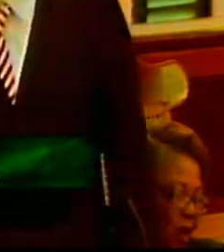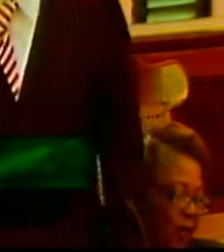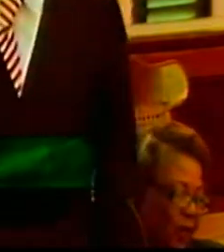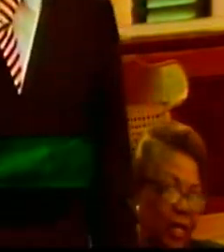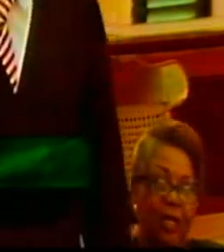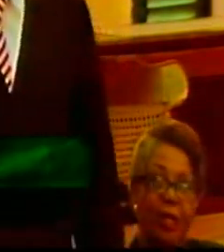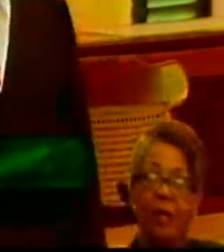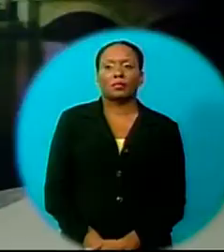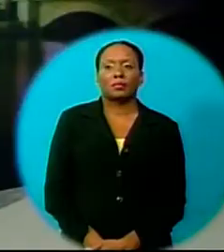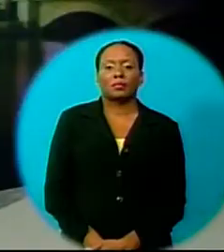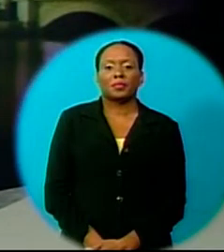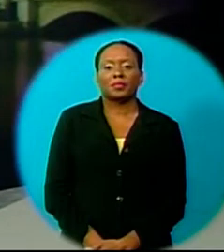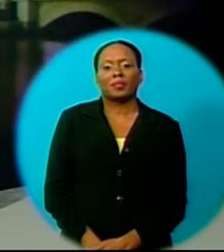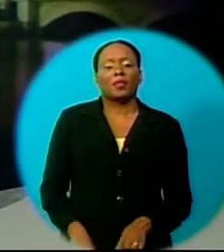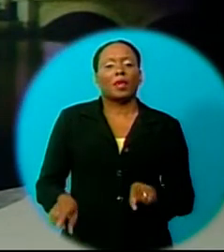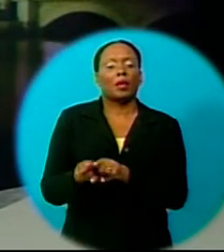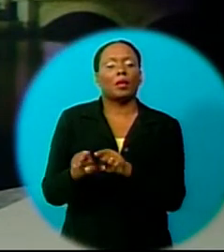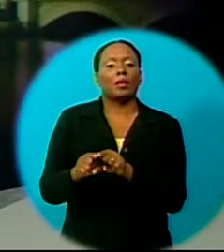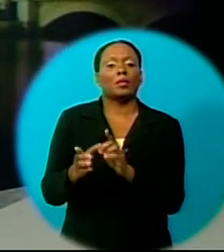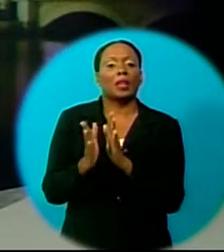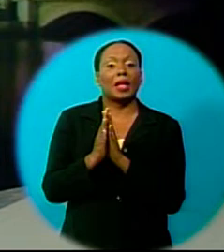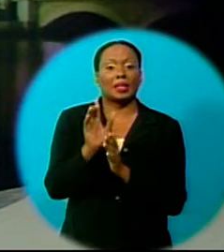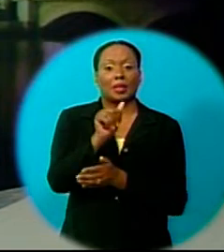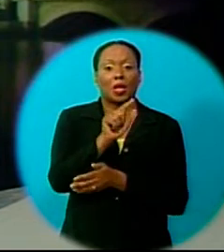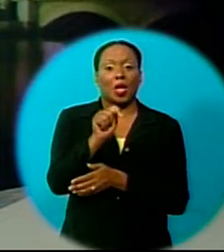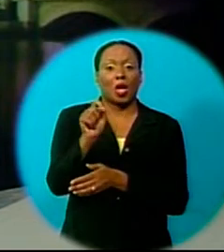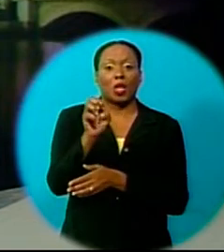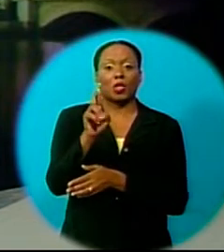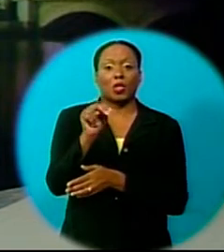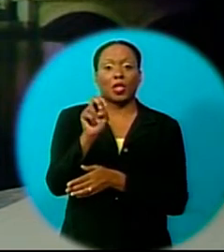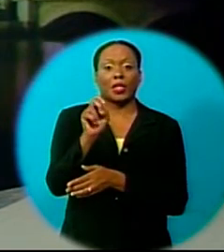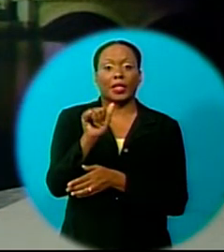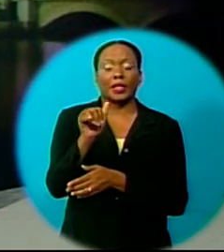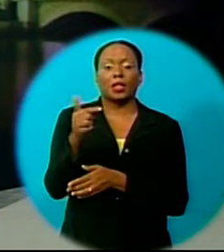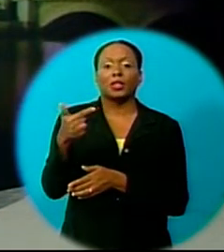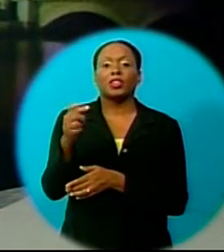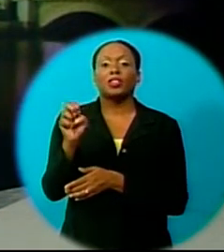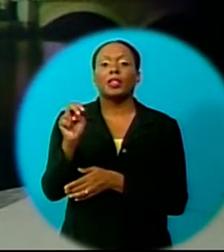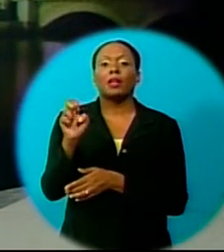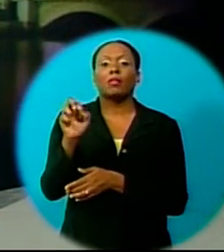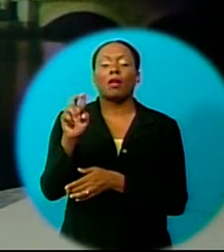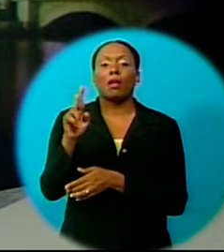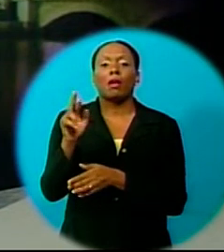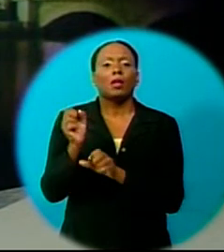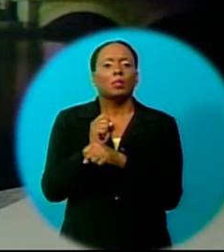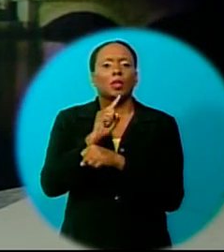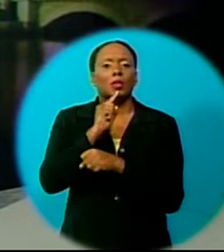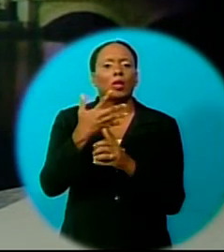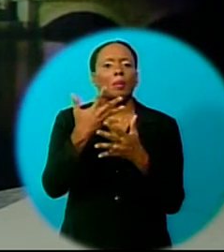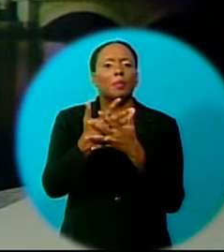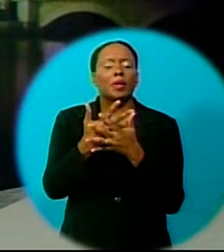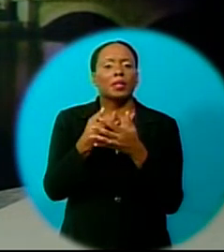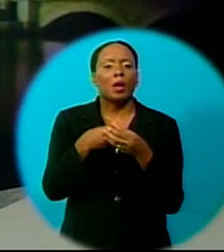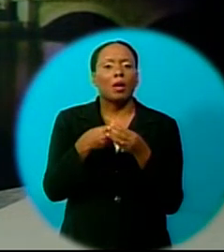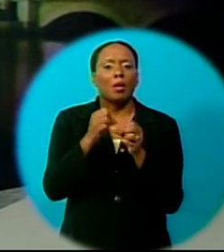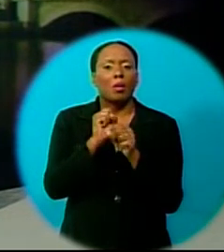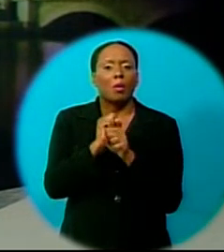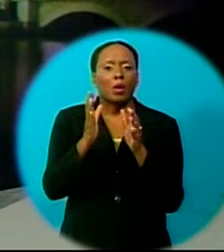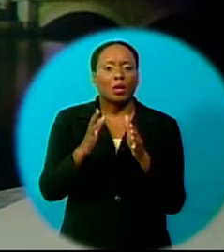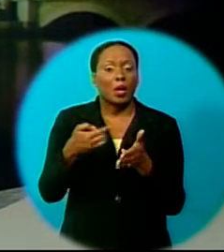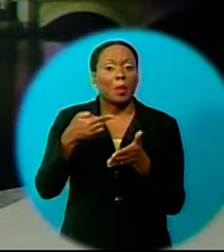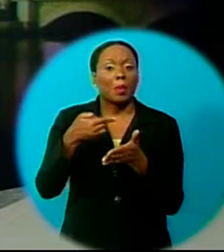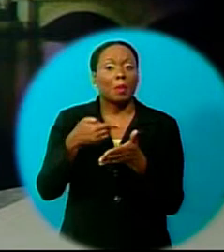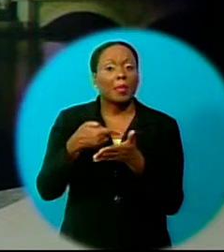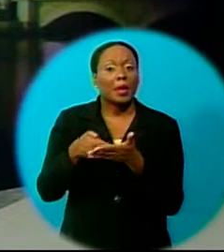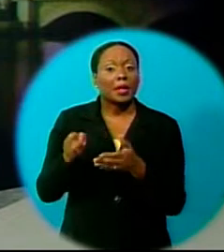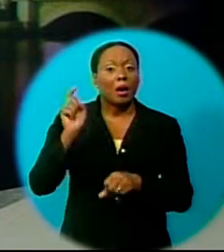in St. James. Mr. Marshall asked Attorney General Adriel Brathwaite to ensure that prison officers are paid on time. He says when these officers